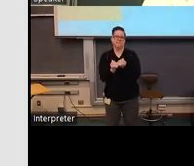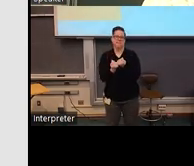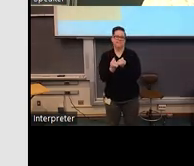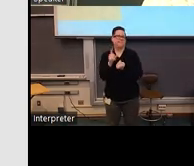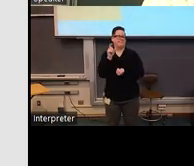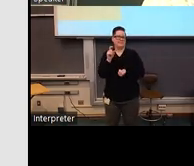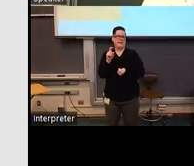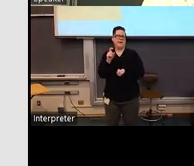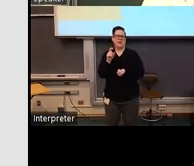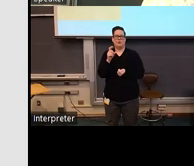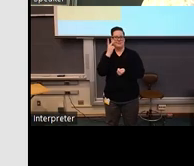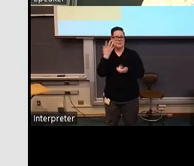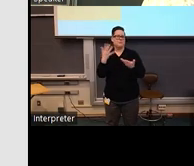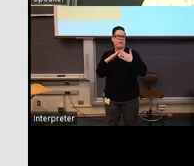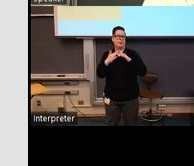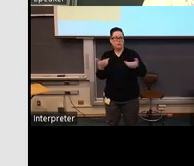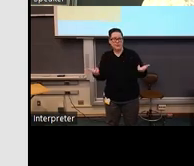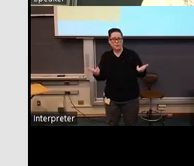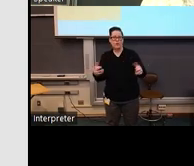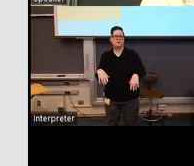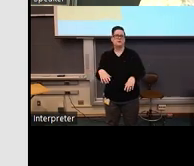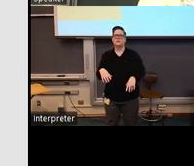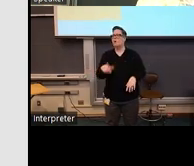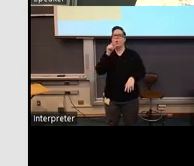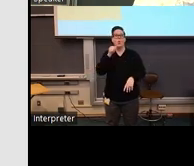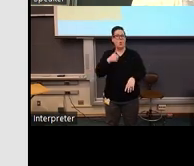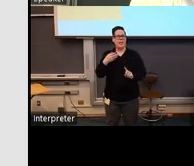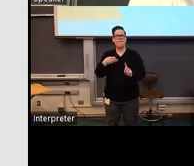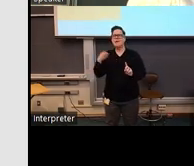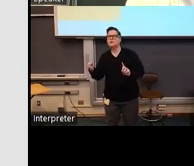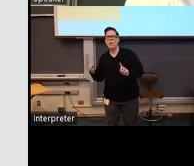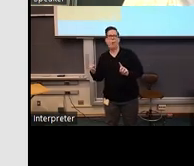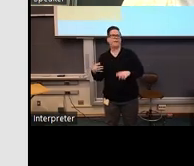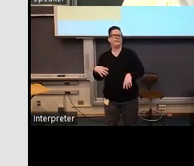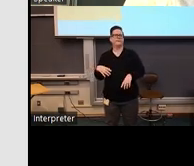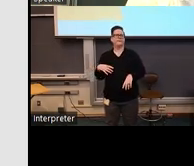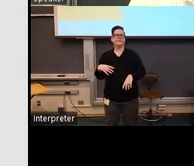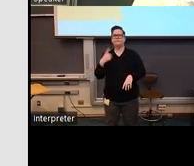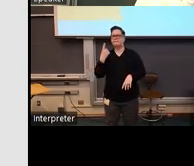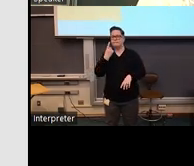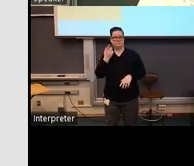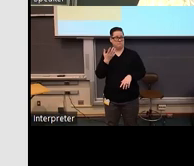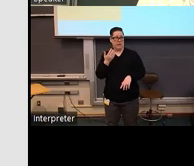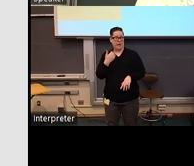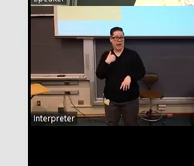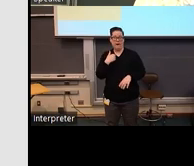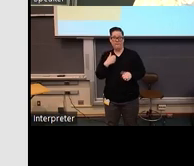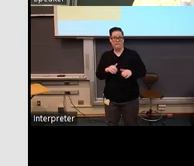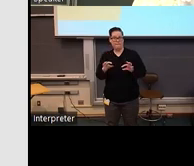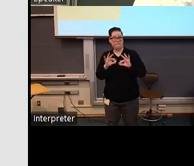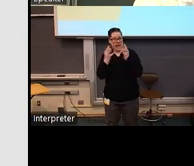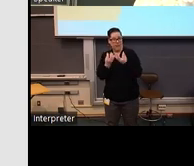community resources and find out who lives next door. Find out if are there any living